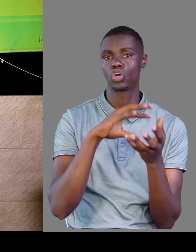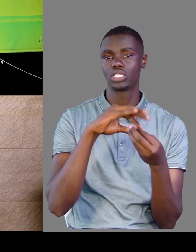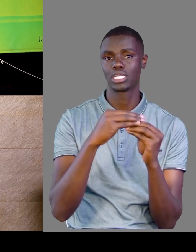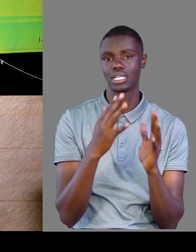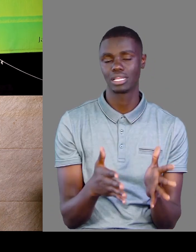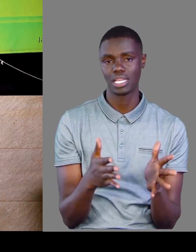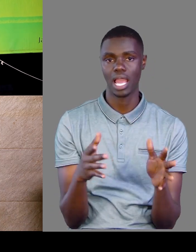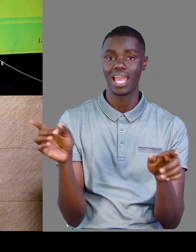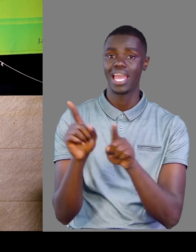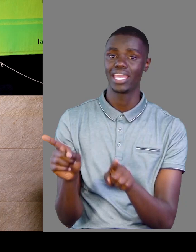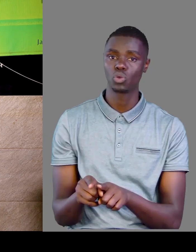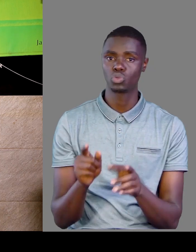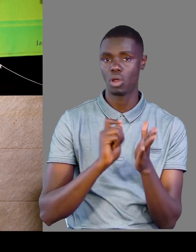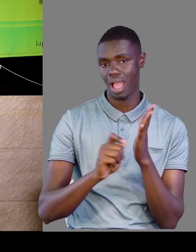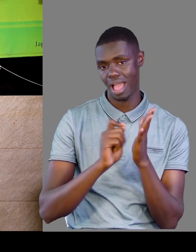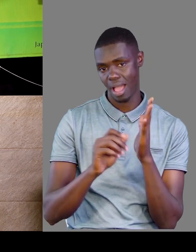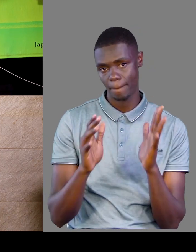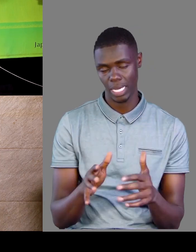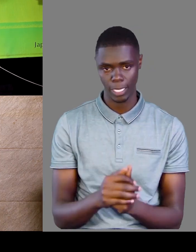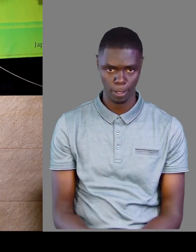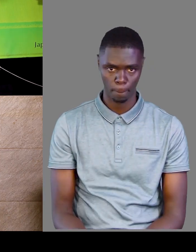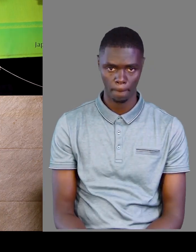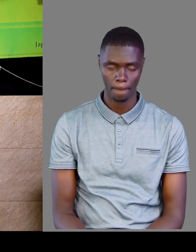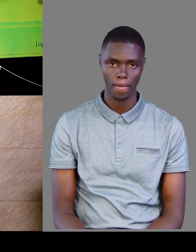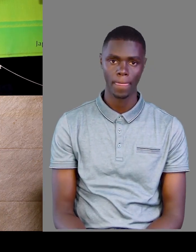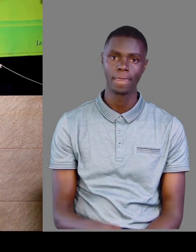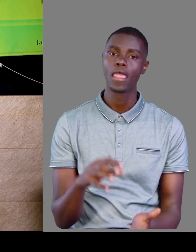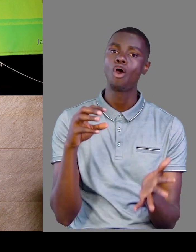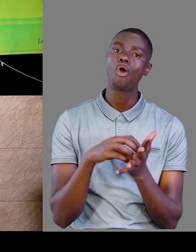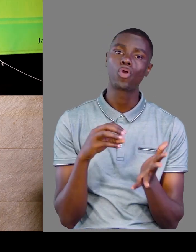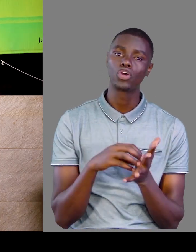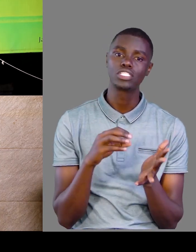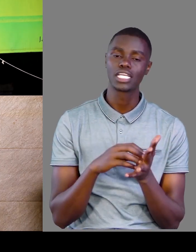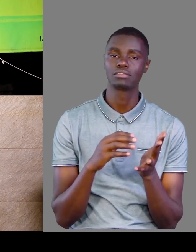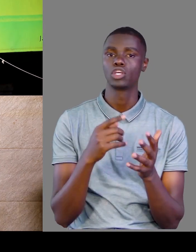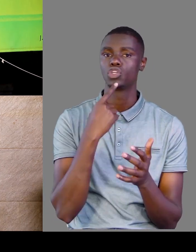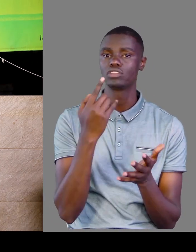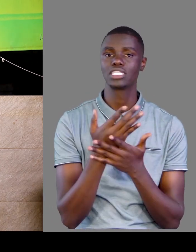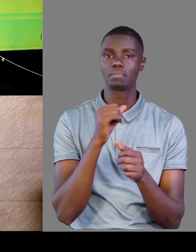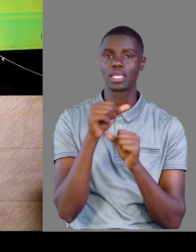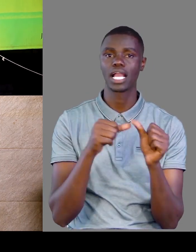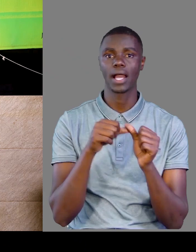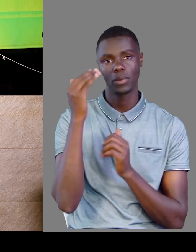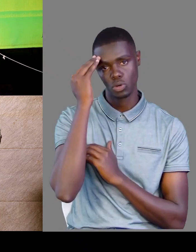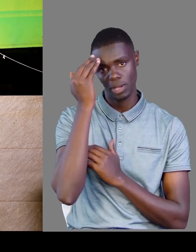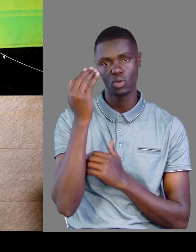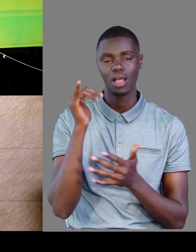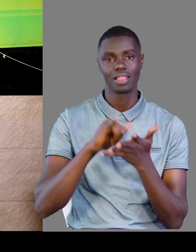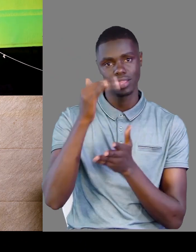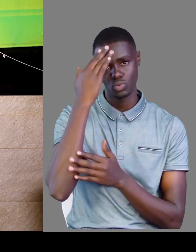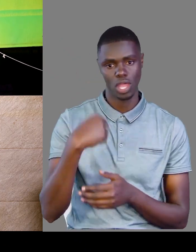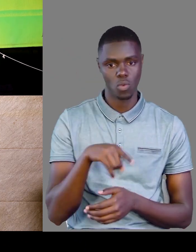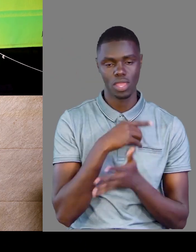creator as well. And I'm a writer. Important. You've mentioned something to do with mental health, and that's why we're here on the space